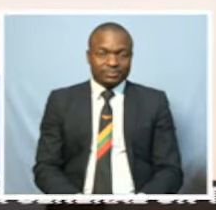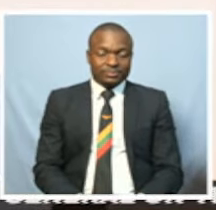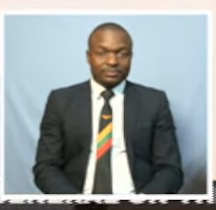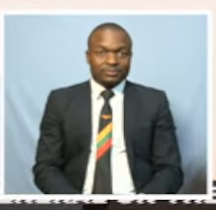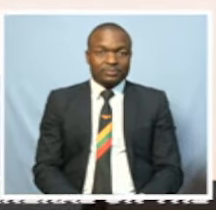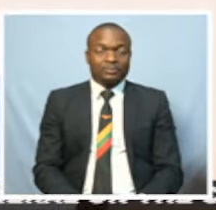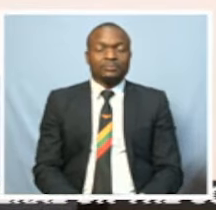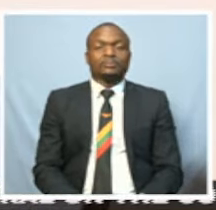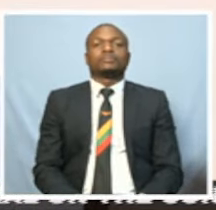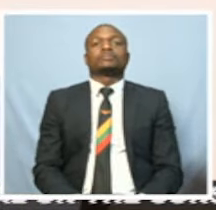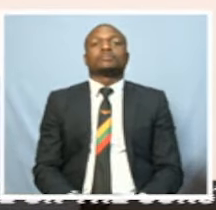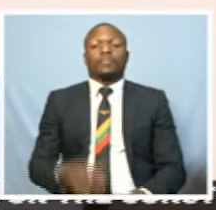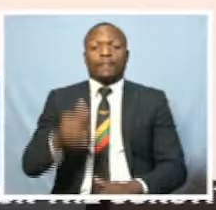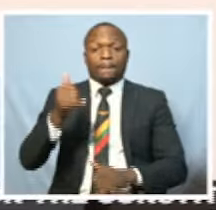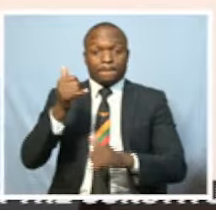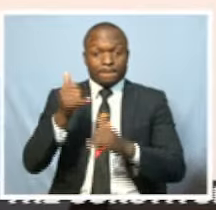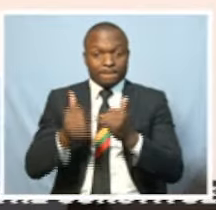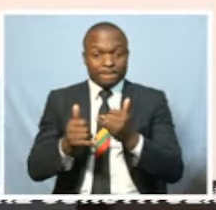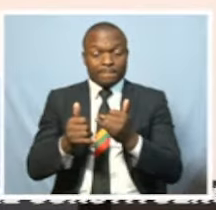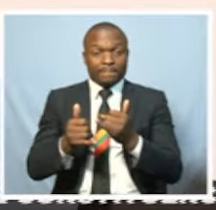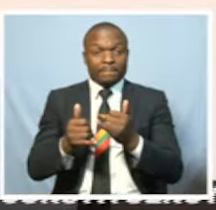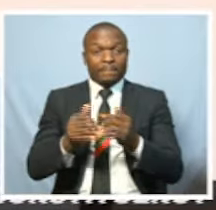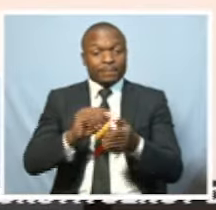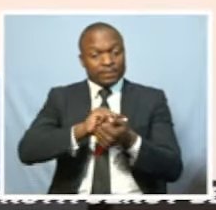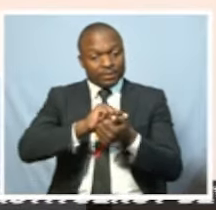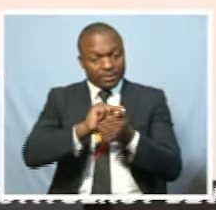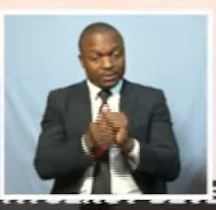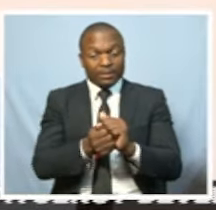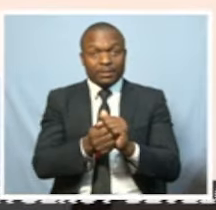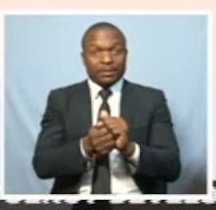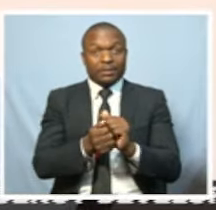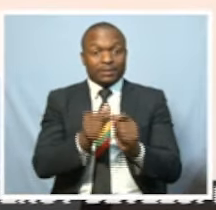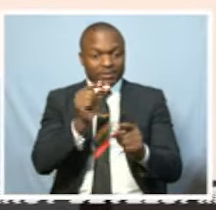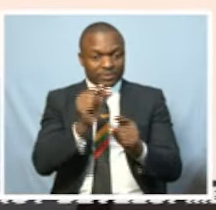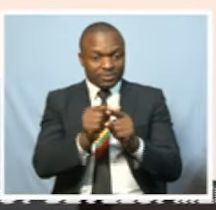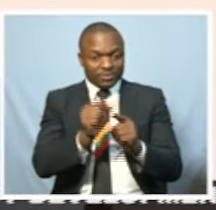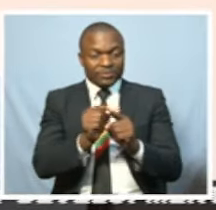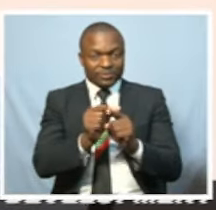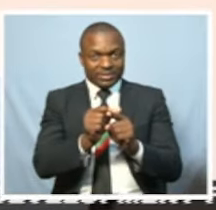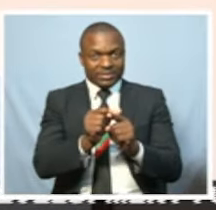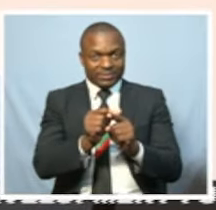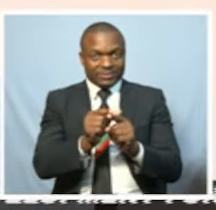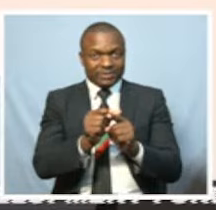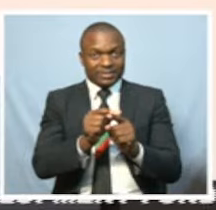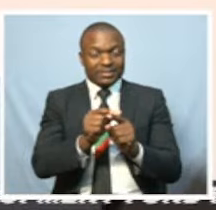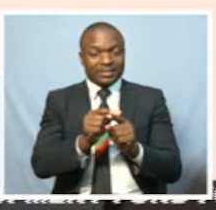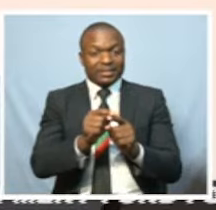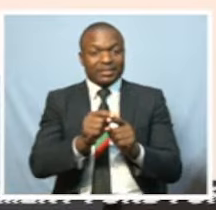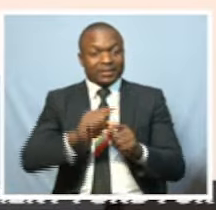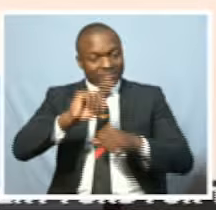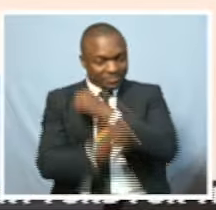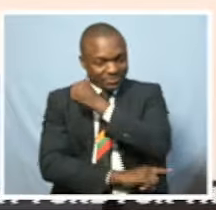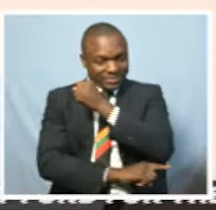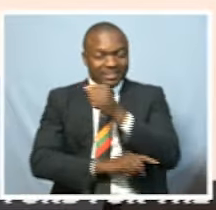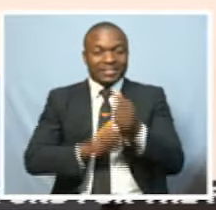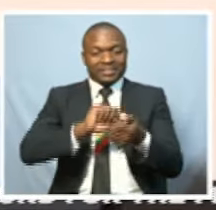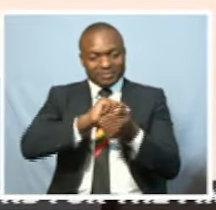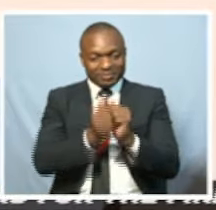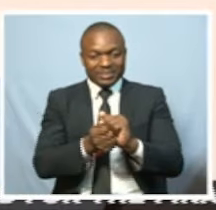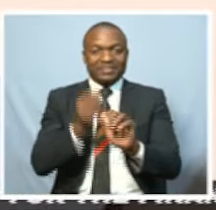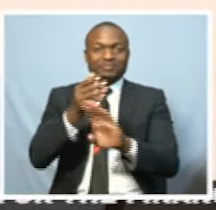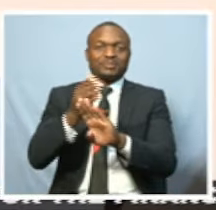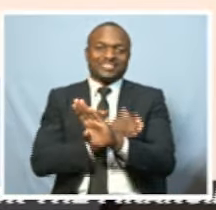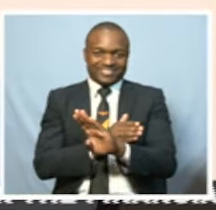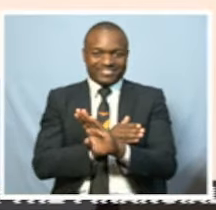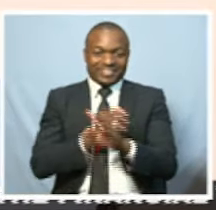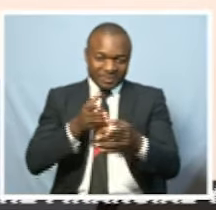And then the last way. They amend the word discipline as amended earlier. Yes, maybe as amended earlier with